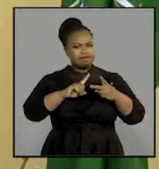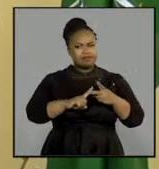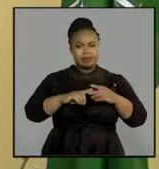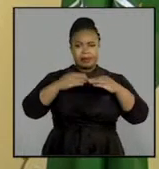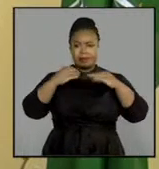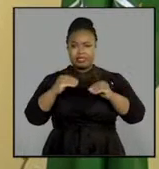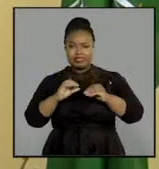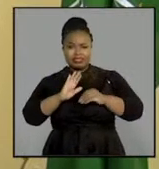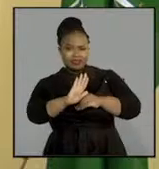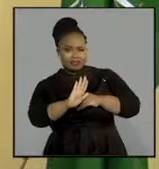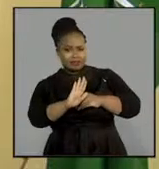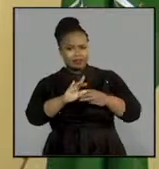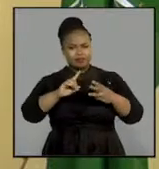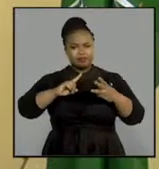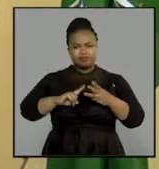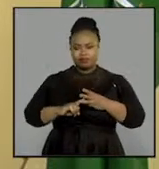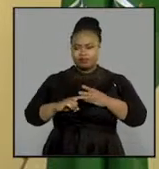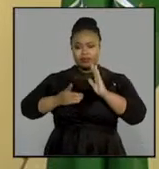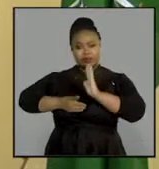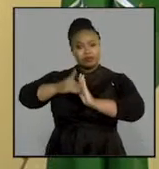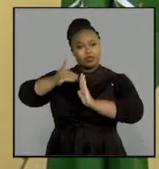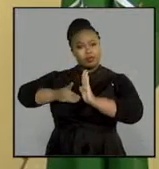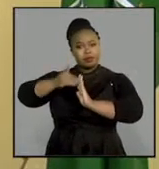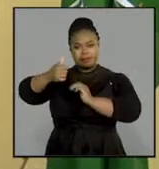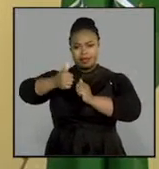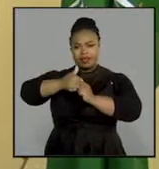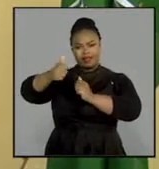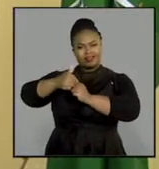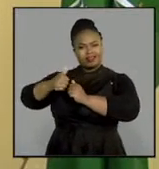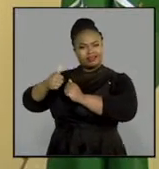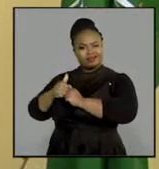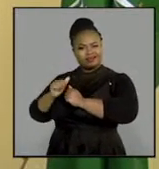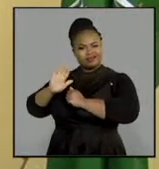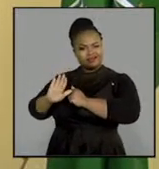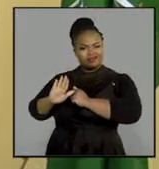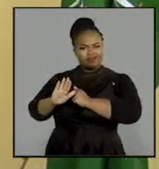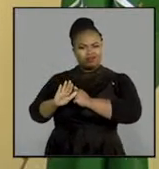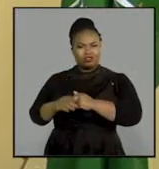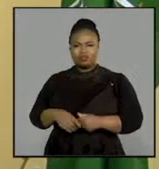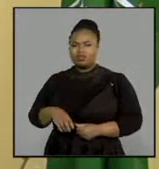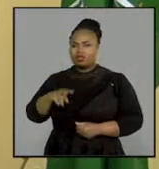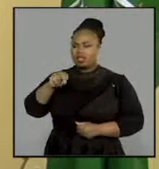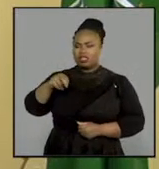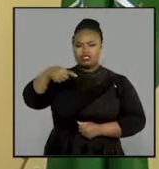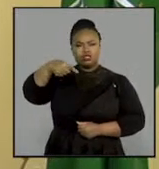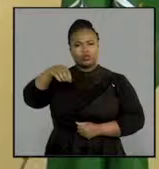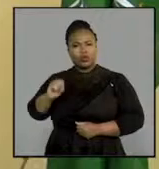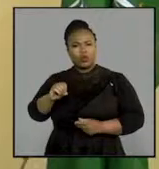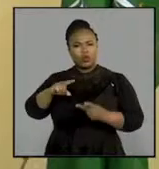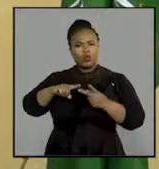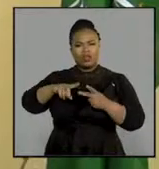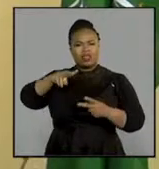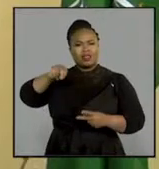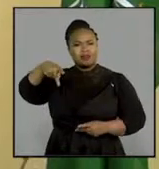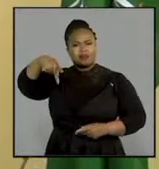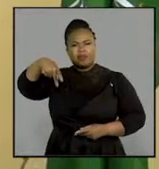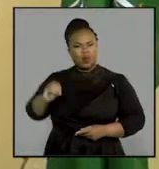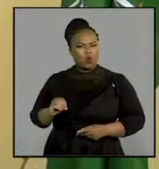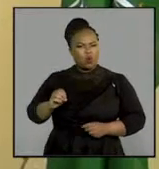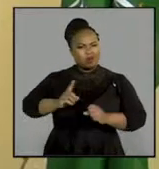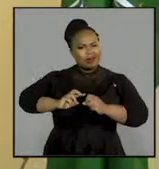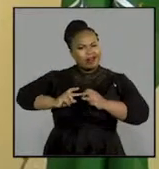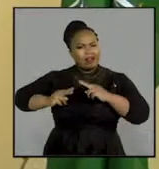community to business, to developmental partners, to broader